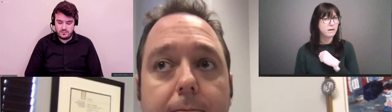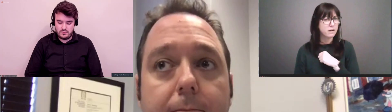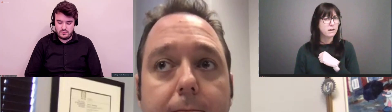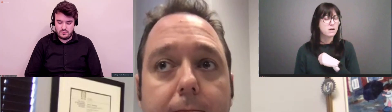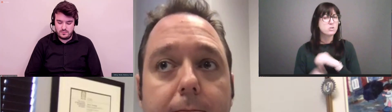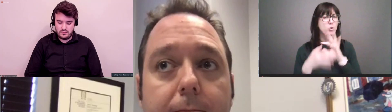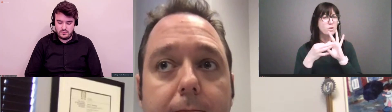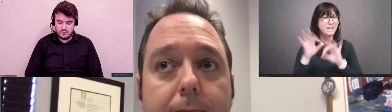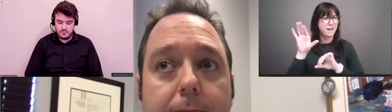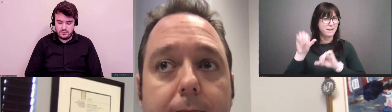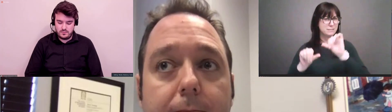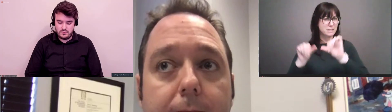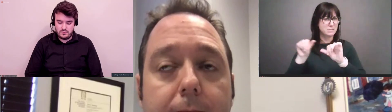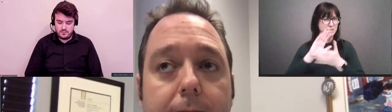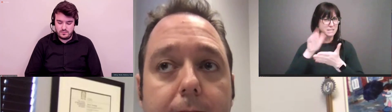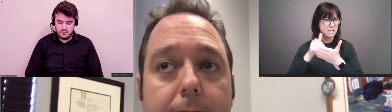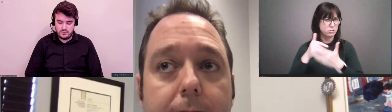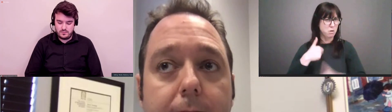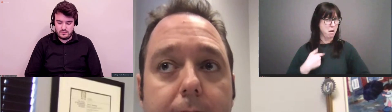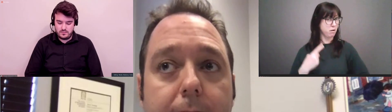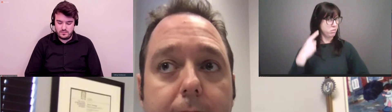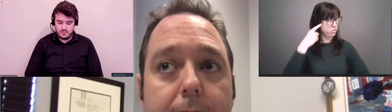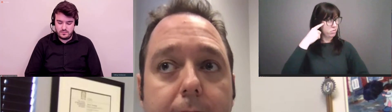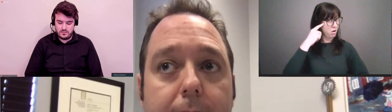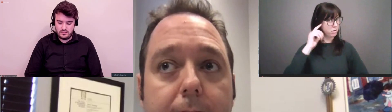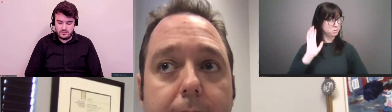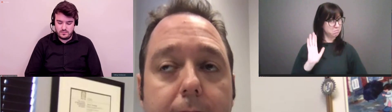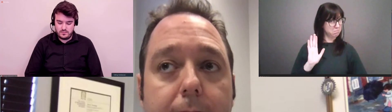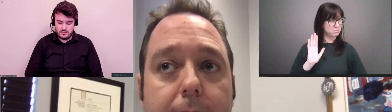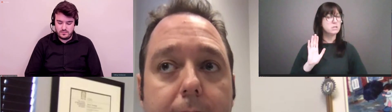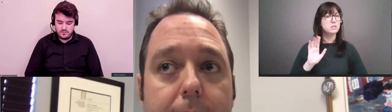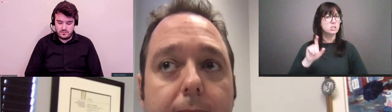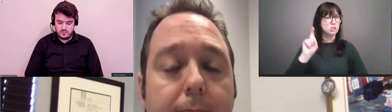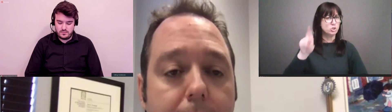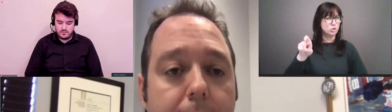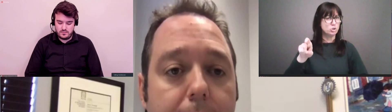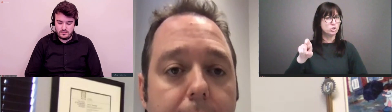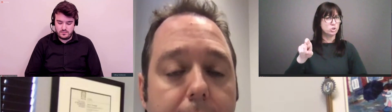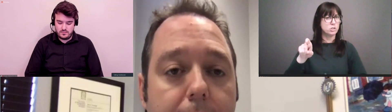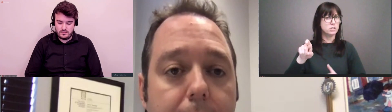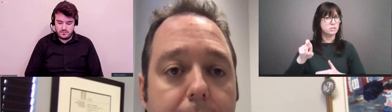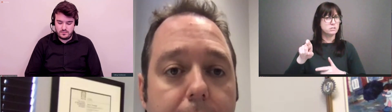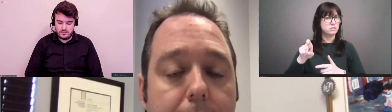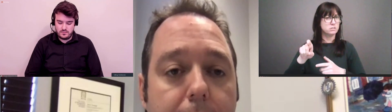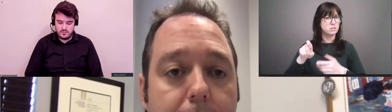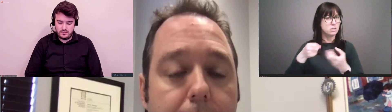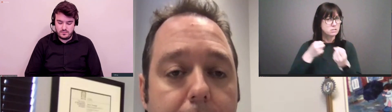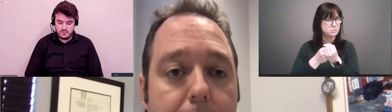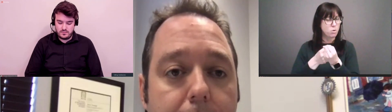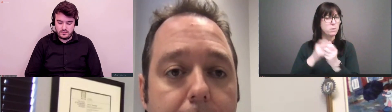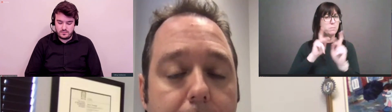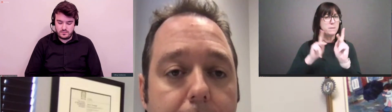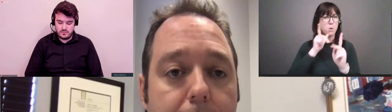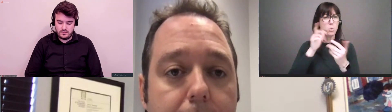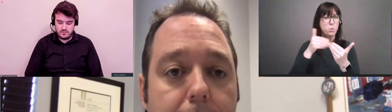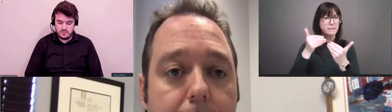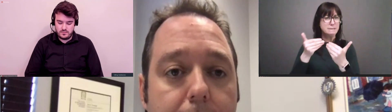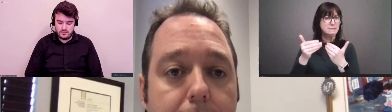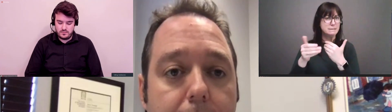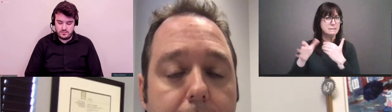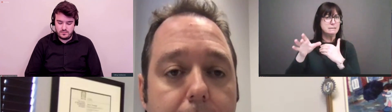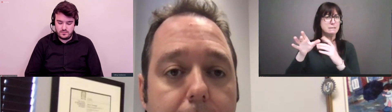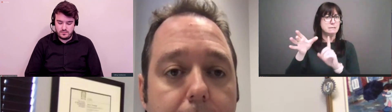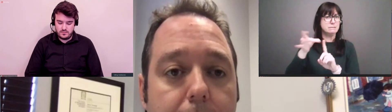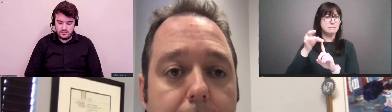assessment center, it was my impression that the assessment center is supposed to be processing vulnerable populations, and that OPH